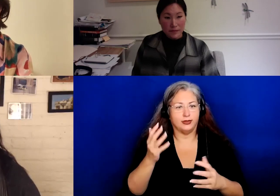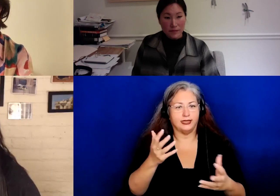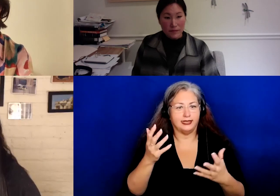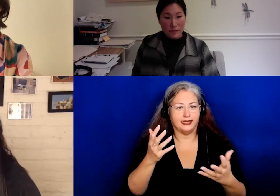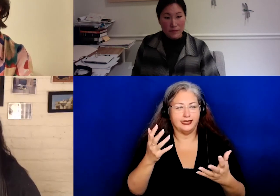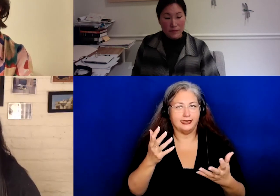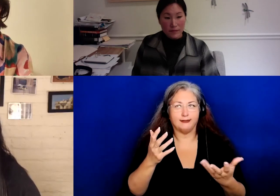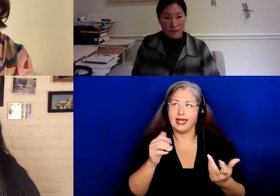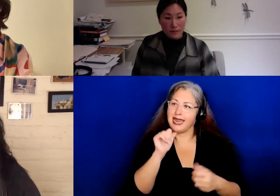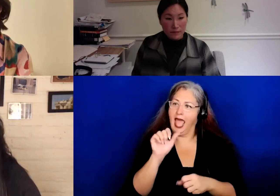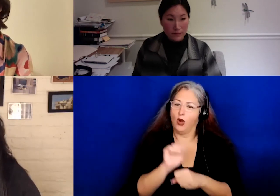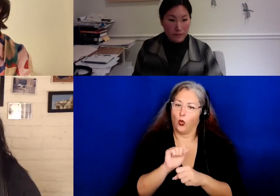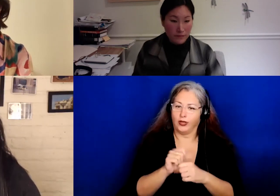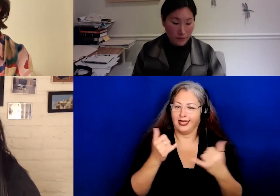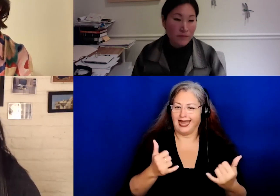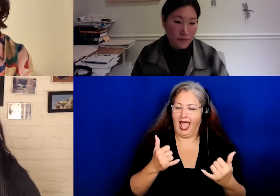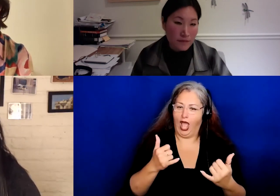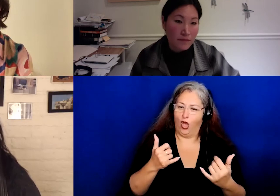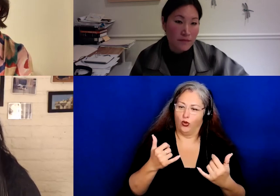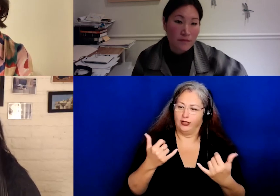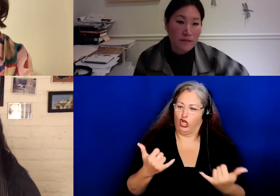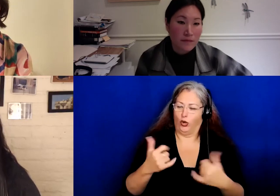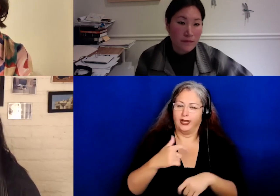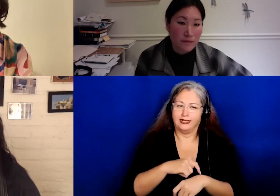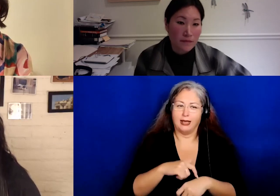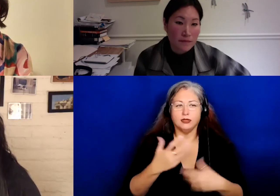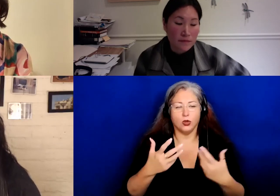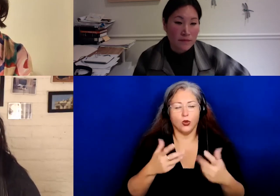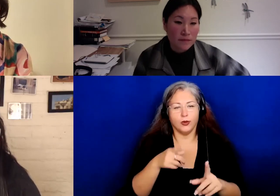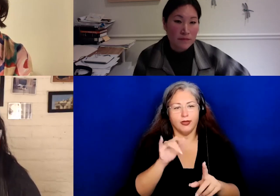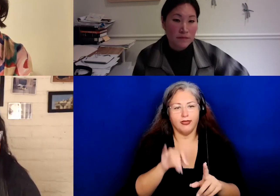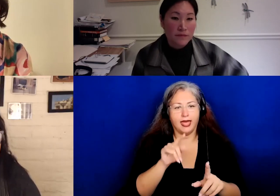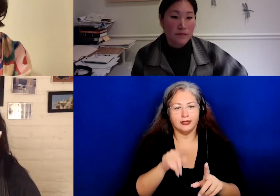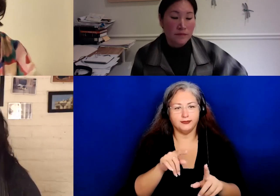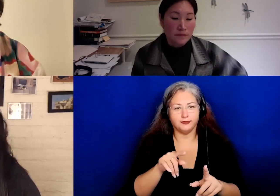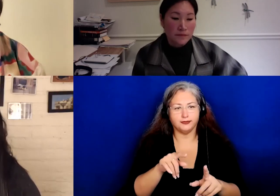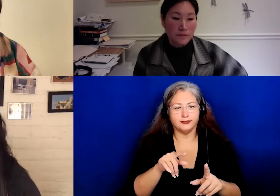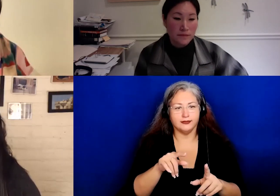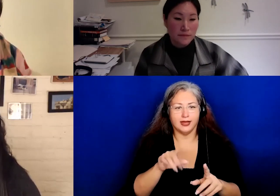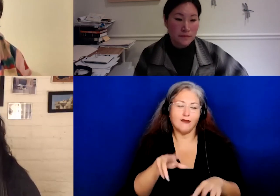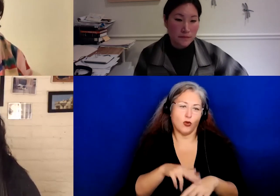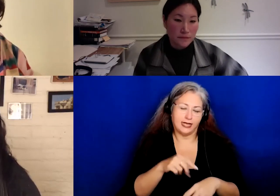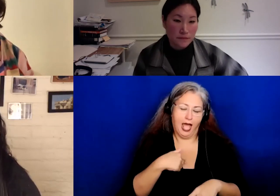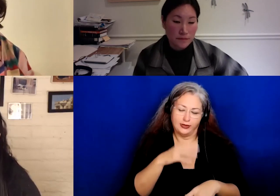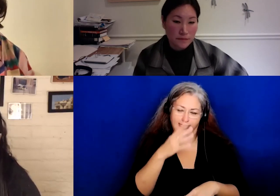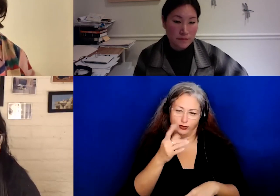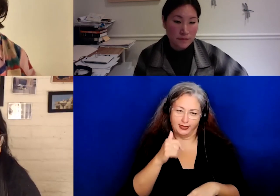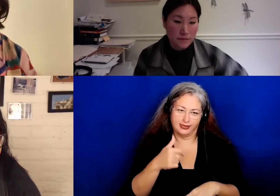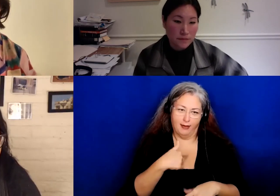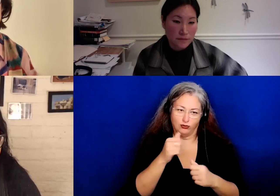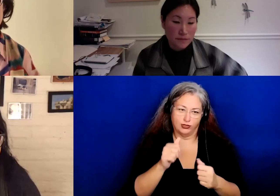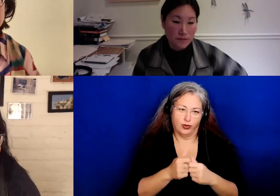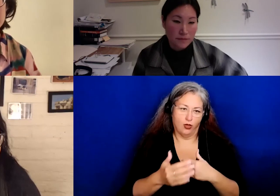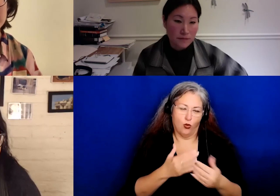not working now in real time, I guess. So this is something that I mean, of course I was interested because I'm interested in all